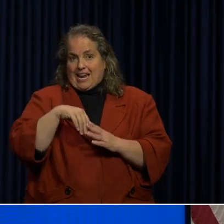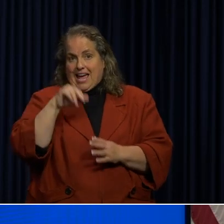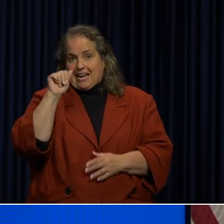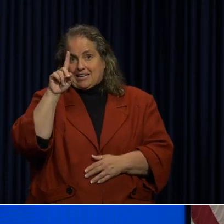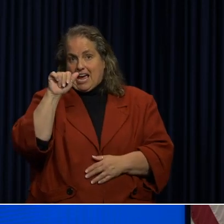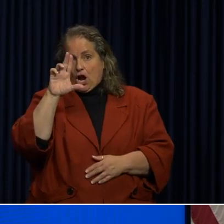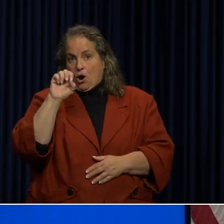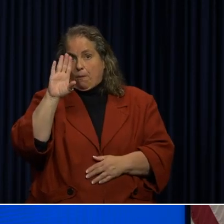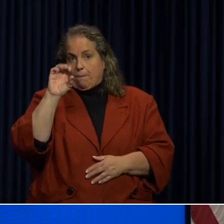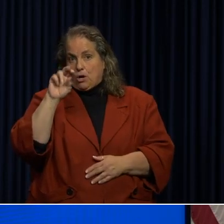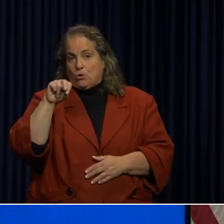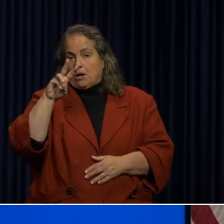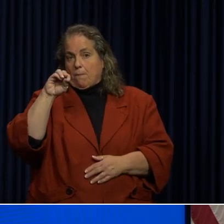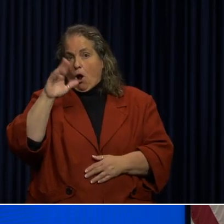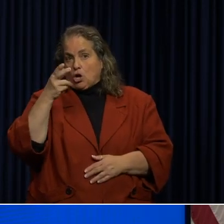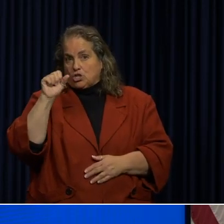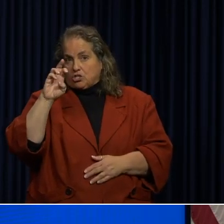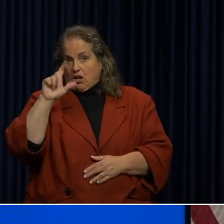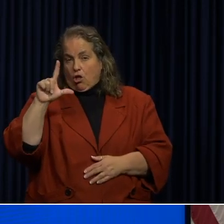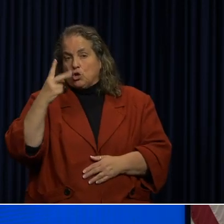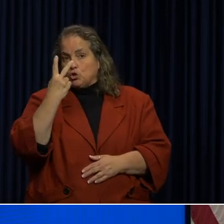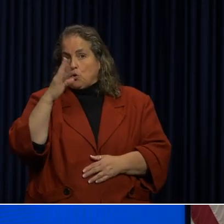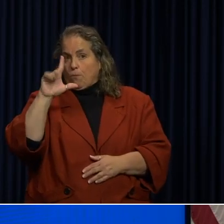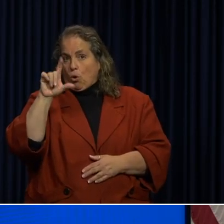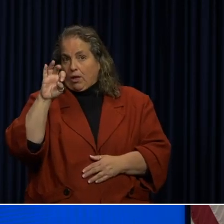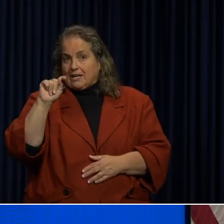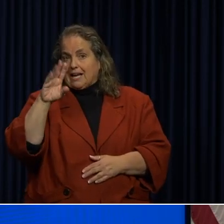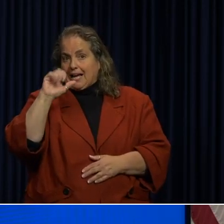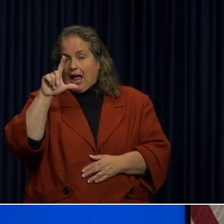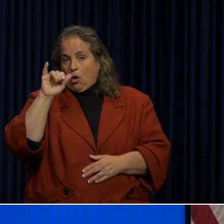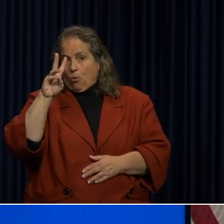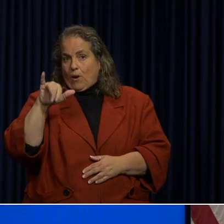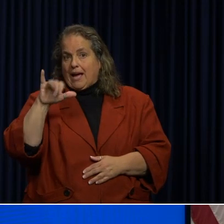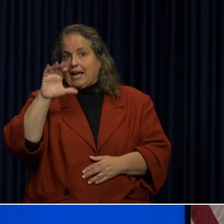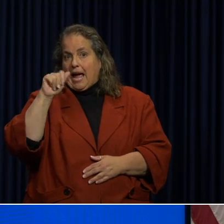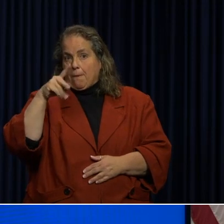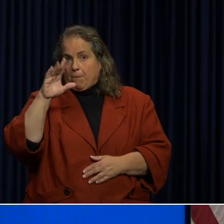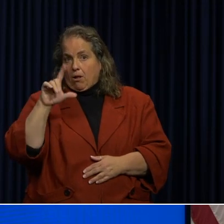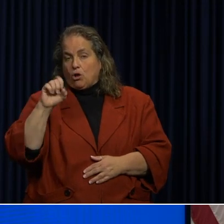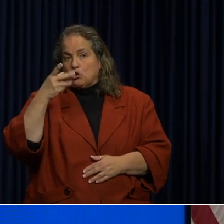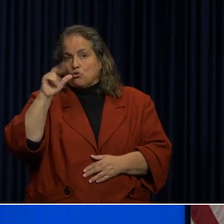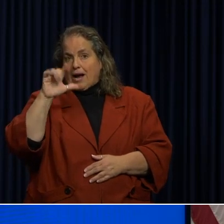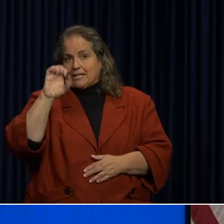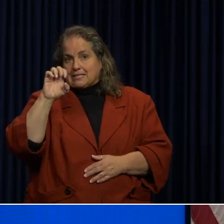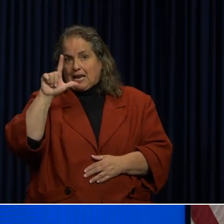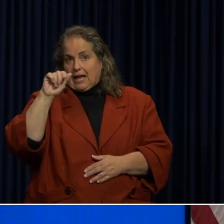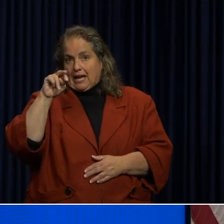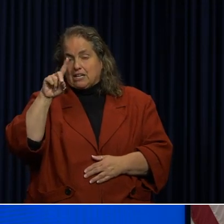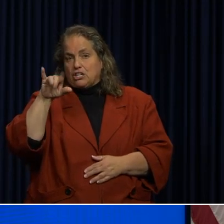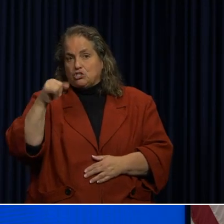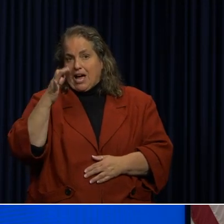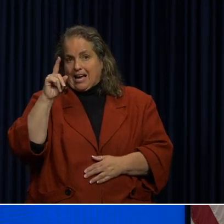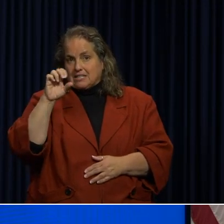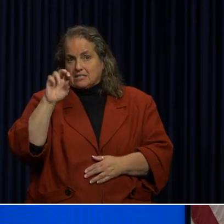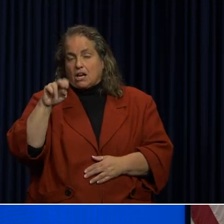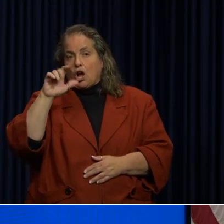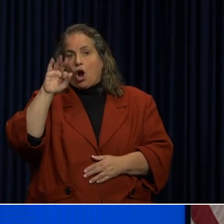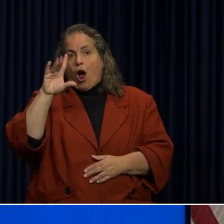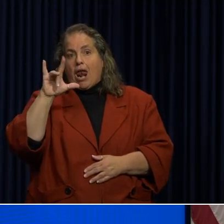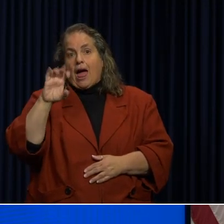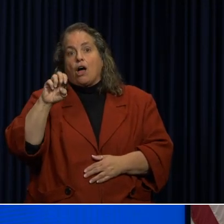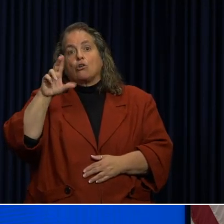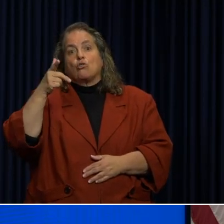Adair, Boone, and Marshall, 2 in Bullitt, Callaway, Campbell and Grayson, and Jackson, and 1 in Carlisle, Grant,